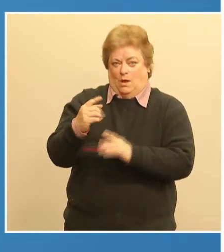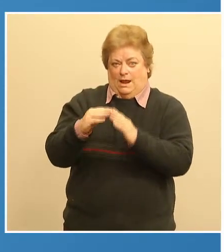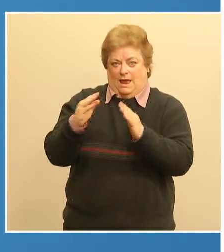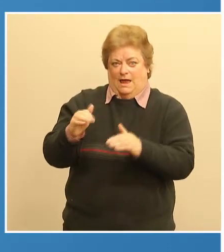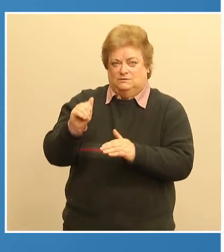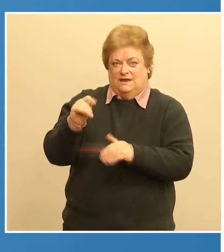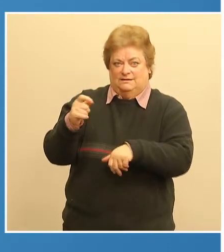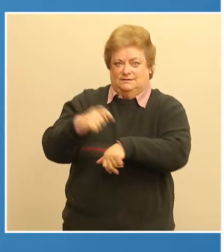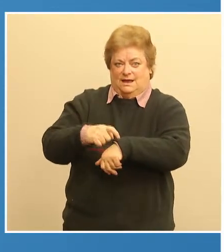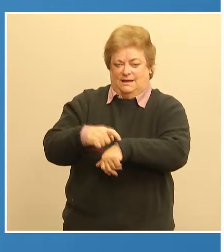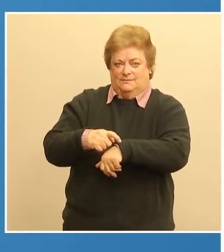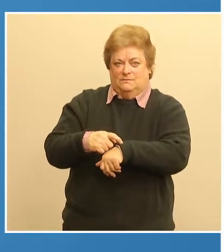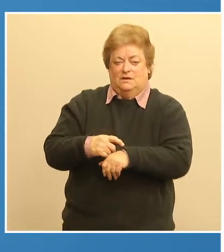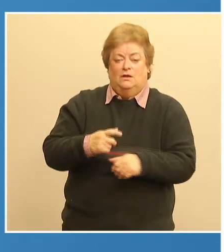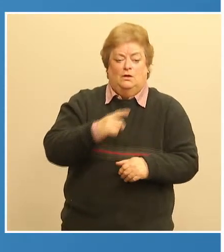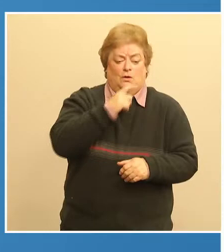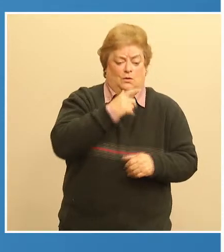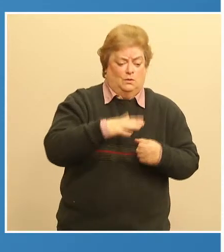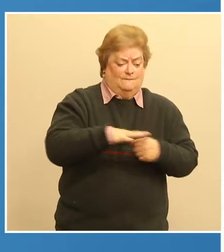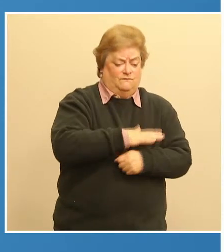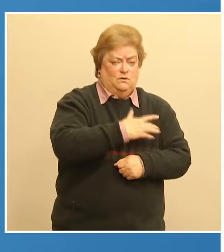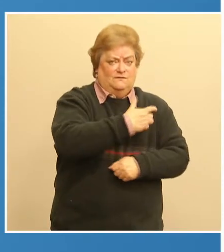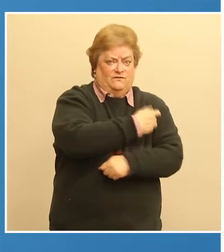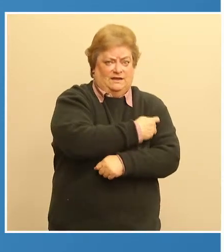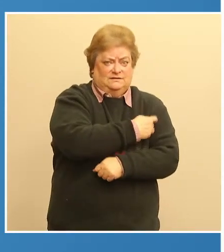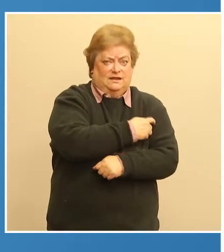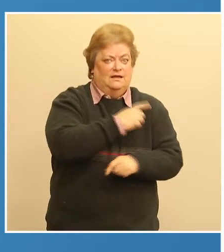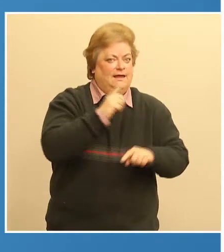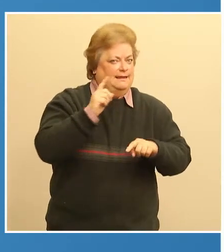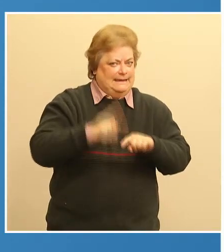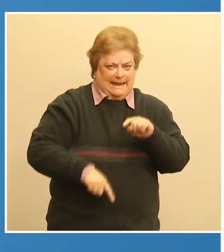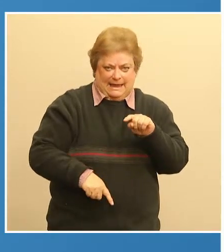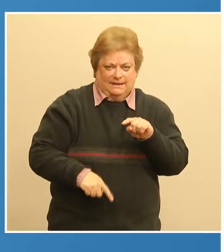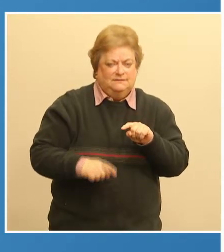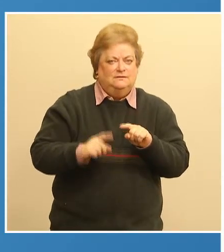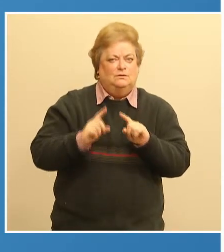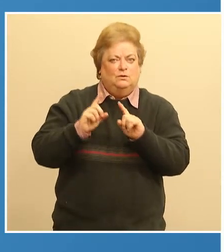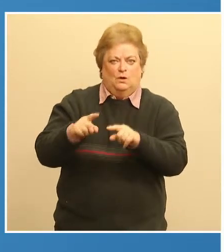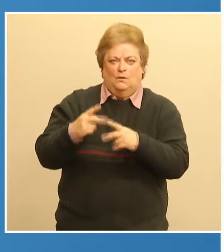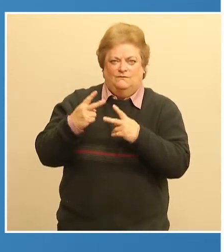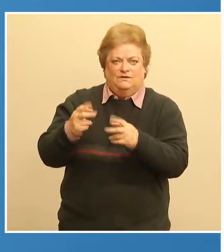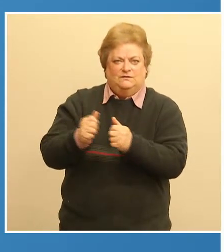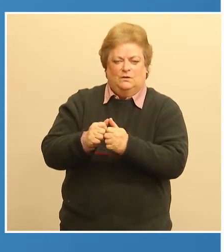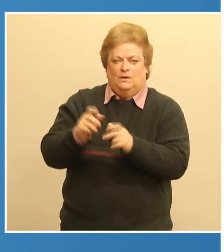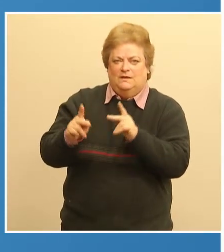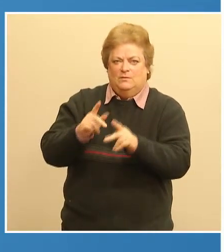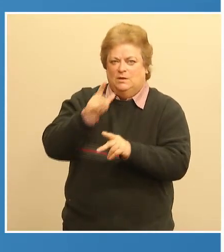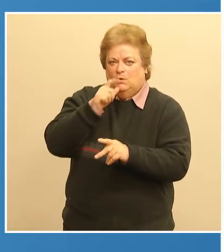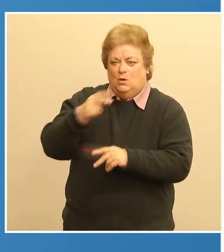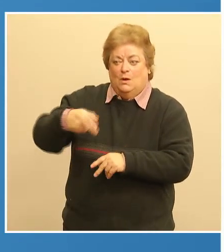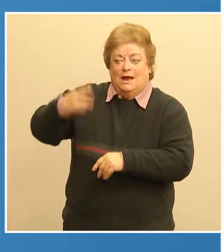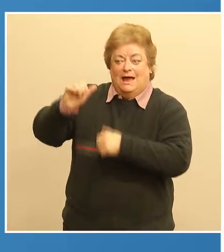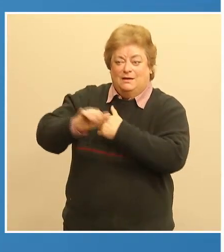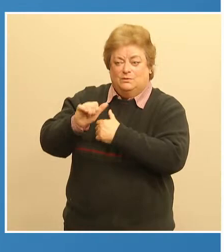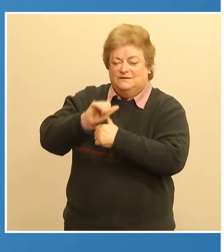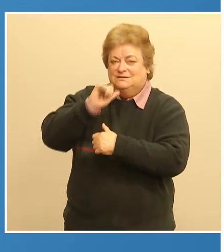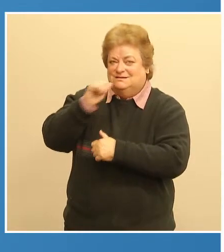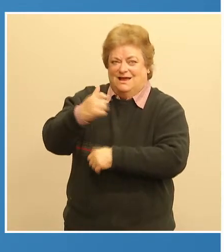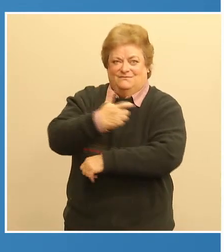time. Fully vaccinated people cannot safely visit with unvaccinated higher-risk